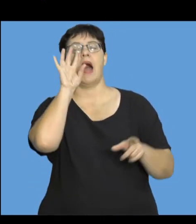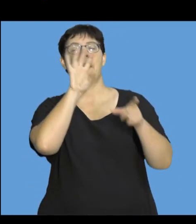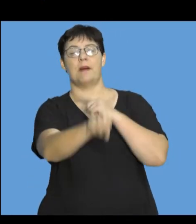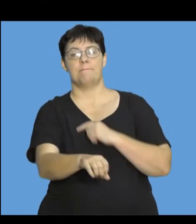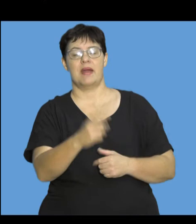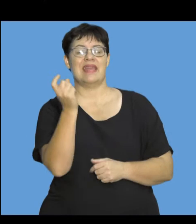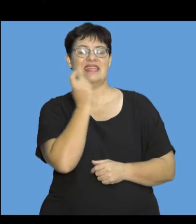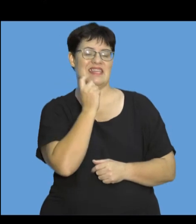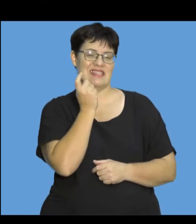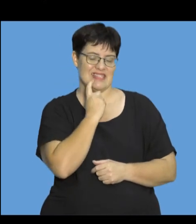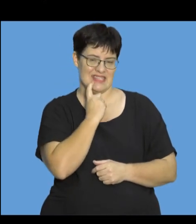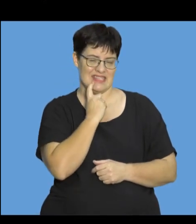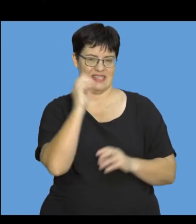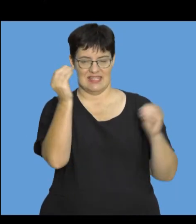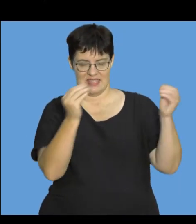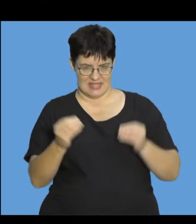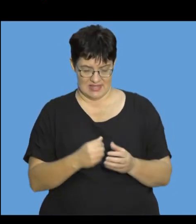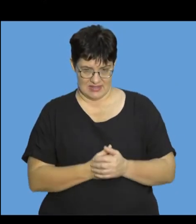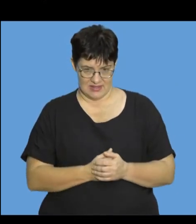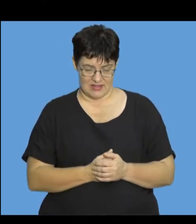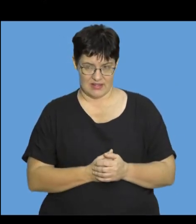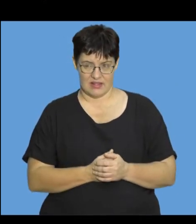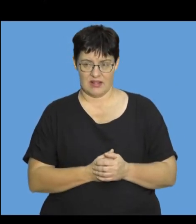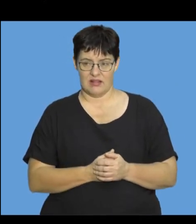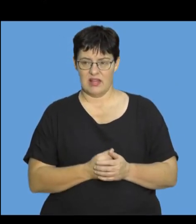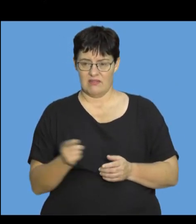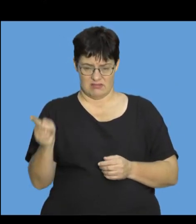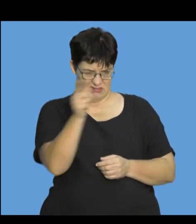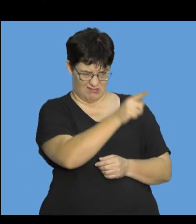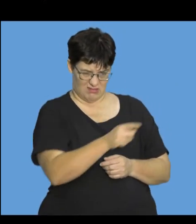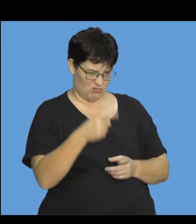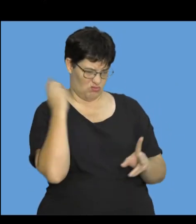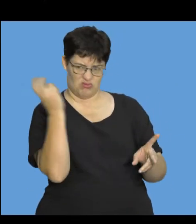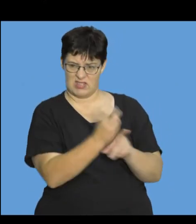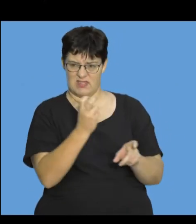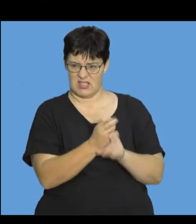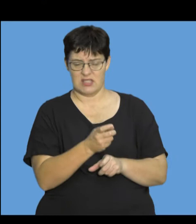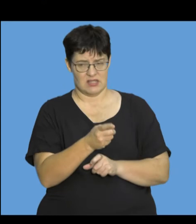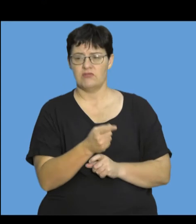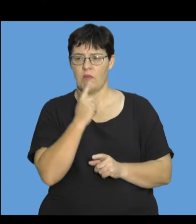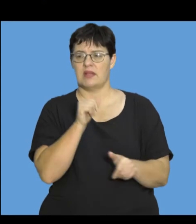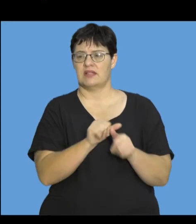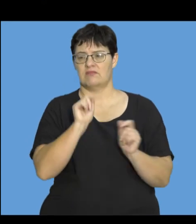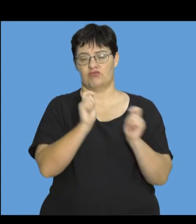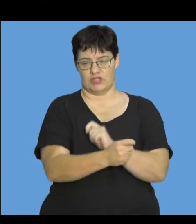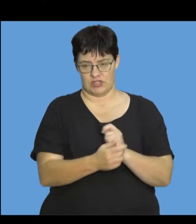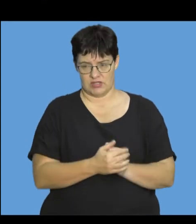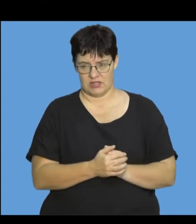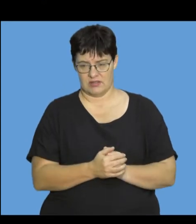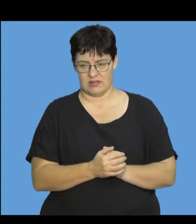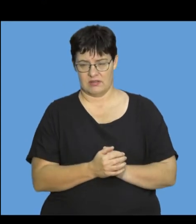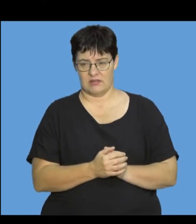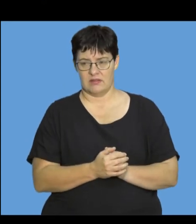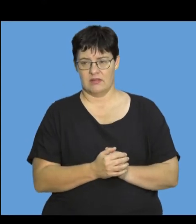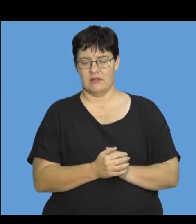be easier for you to factorize as opposed to when it's there in this particular form, right? So that's one of the